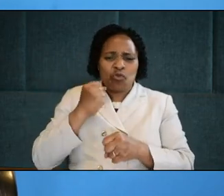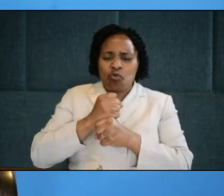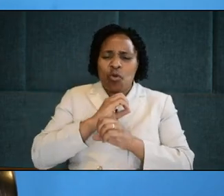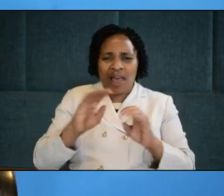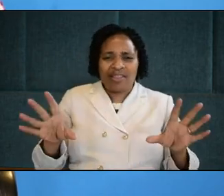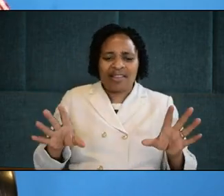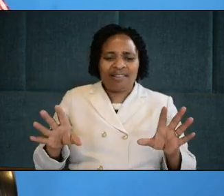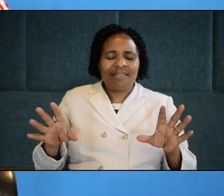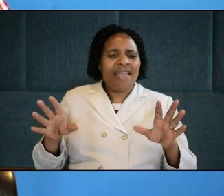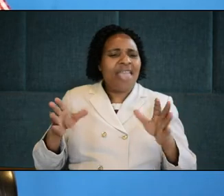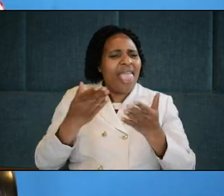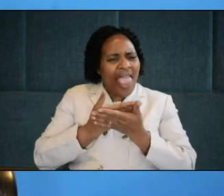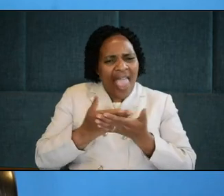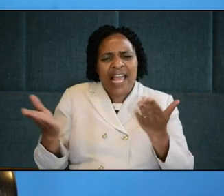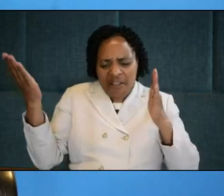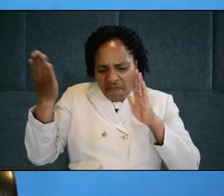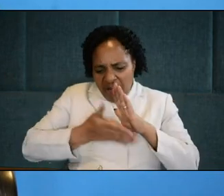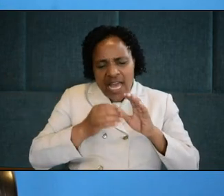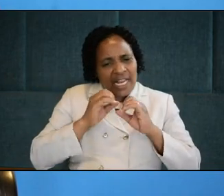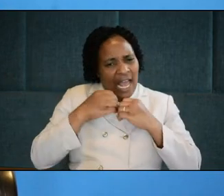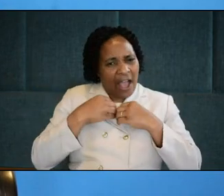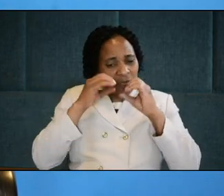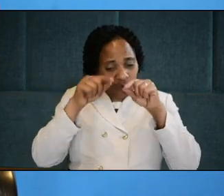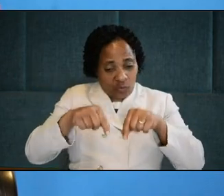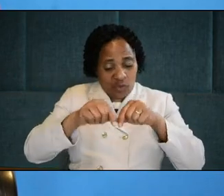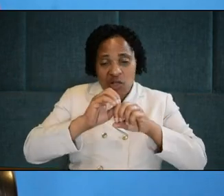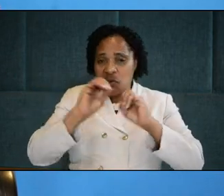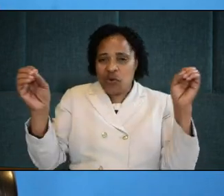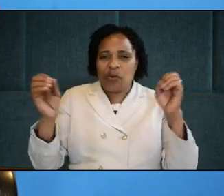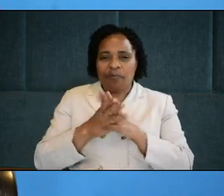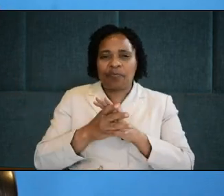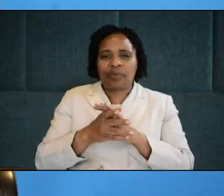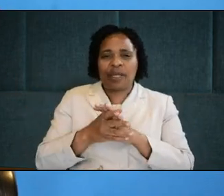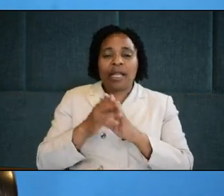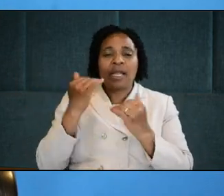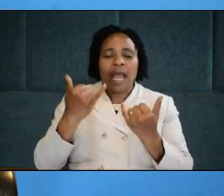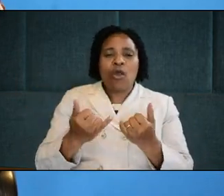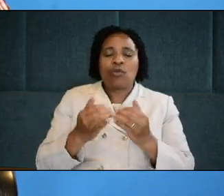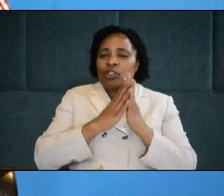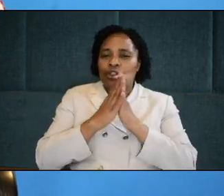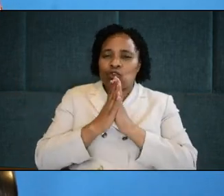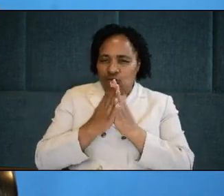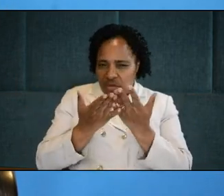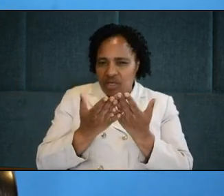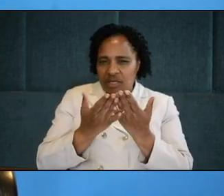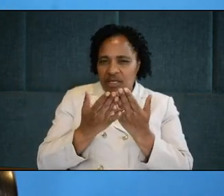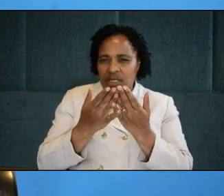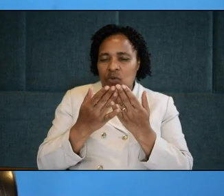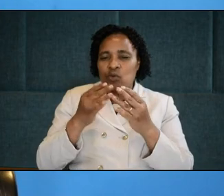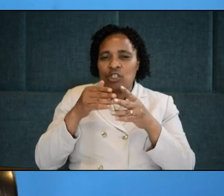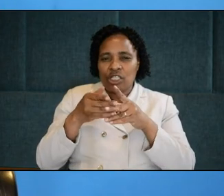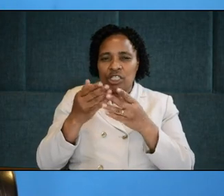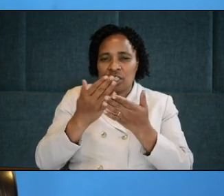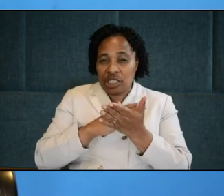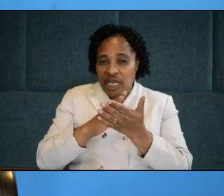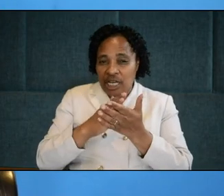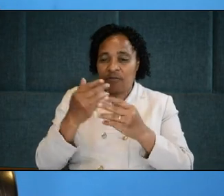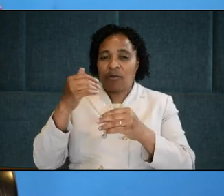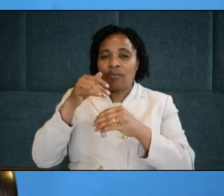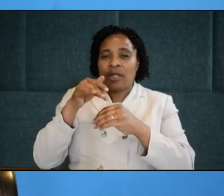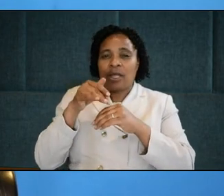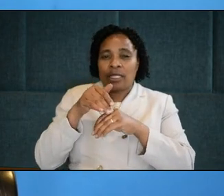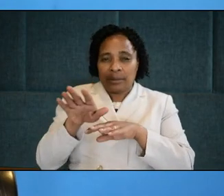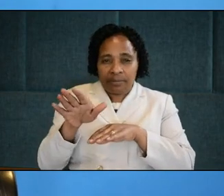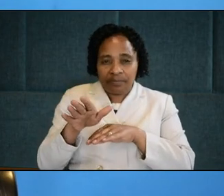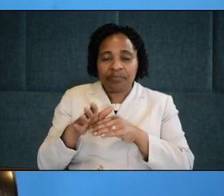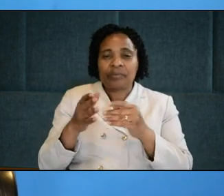today. Which actually brings us to the story that we shared in the beginning. Do we really believe as Christians? Are